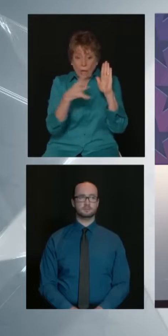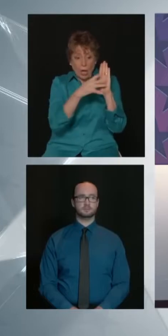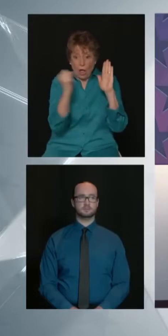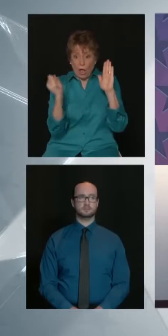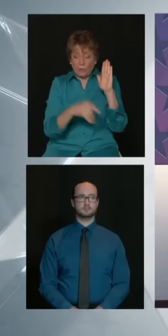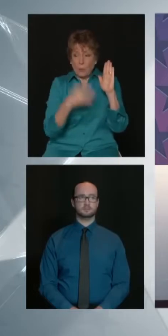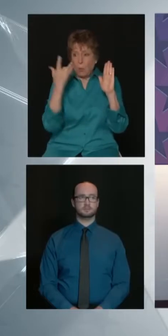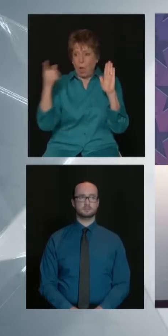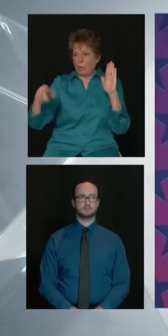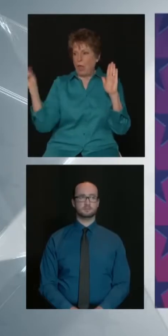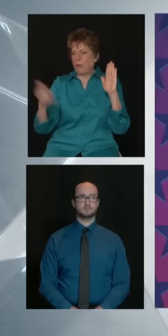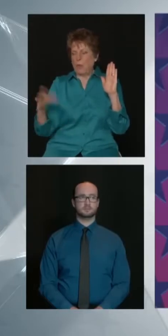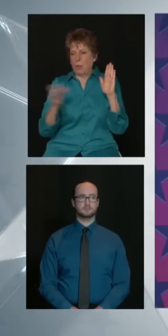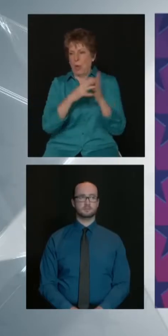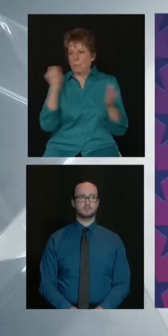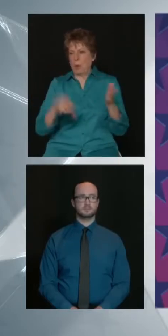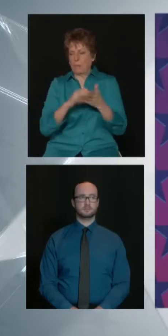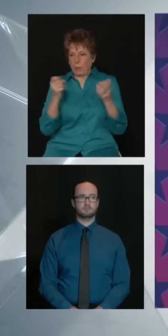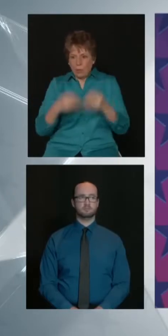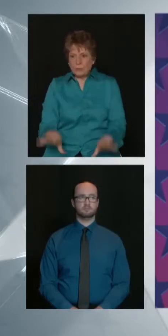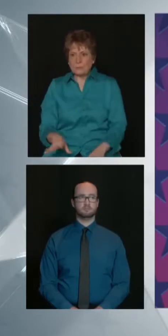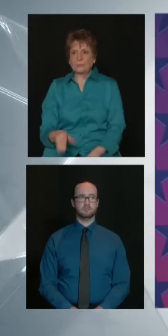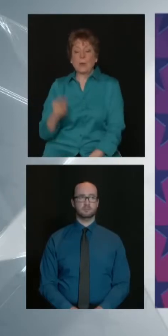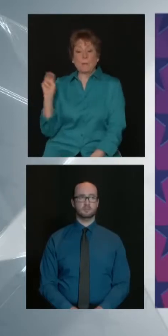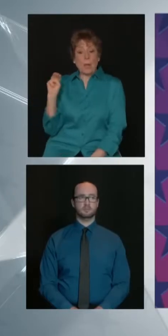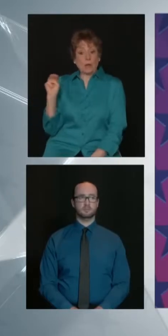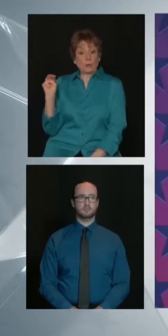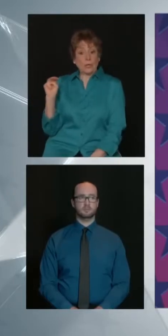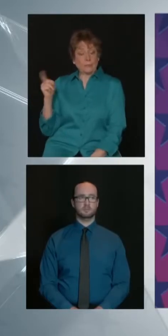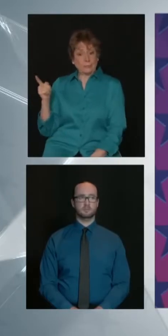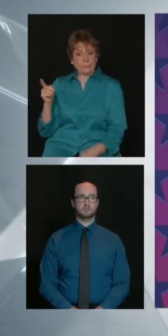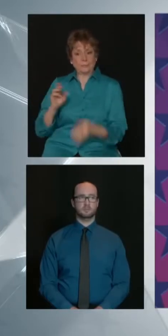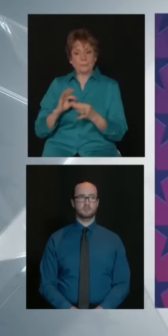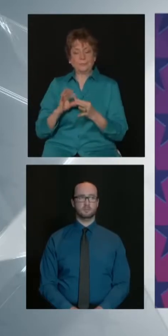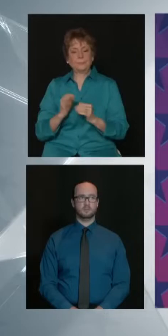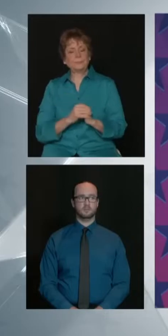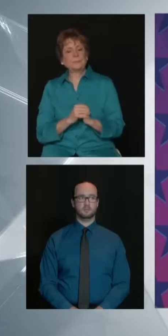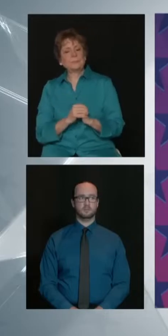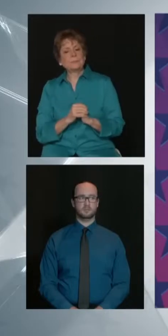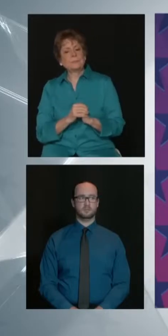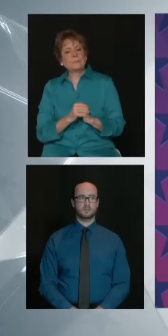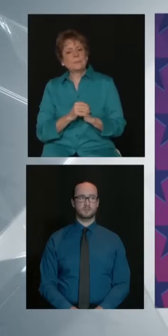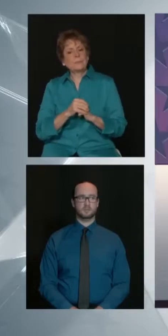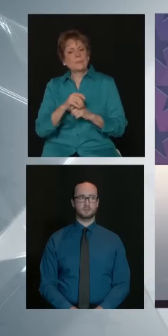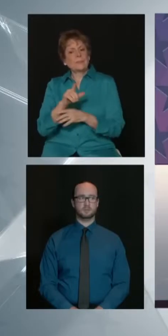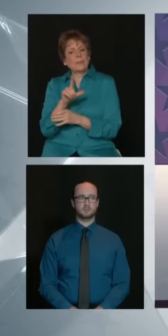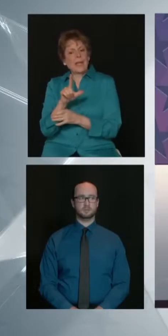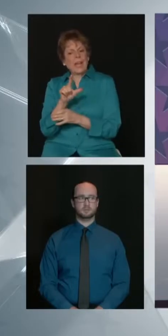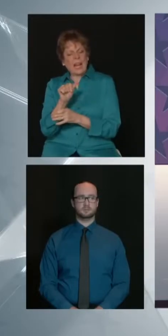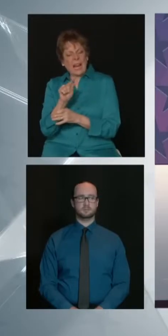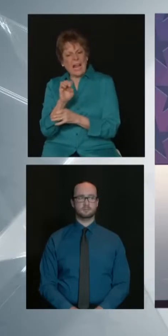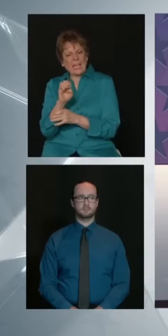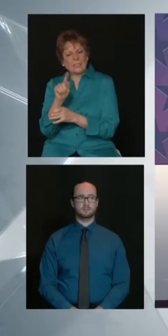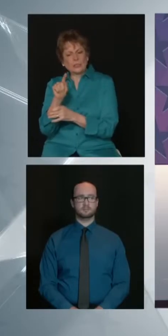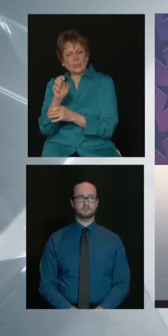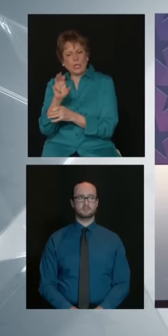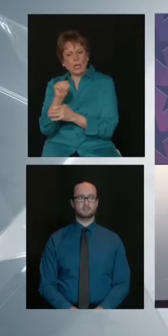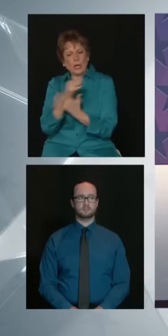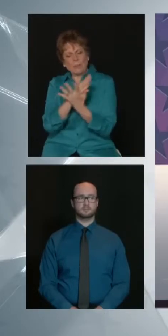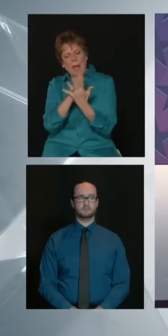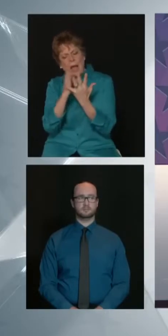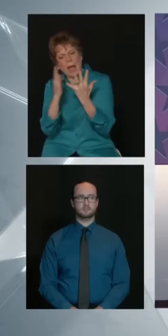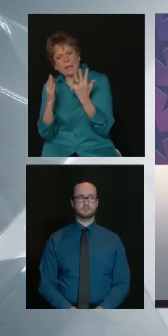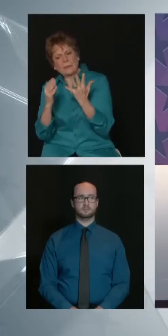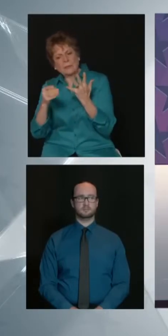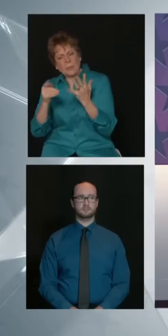quickly, where do you draw the line on late-term abortions? Well, under Roe v. Wade, there were protections and